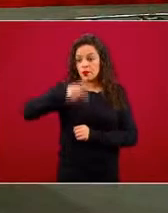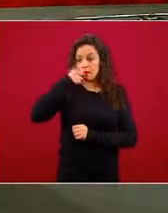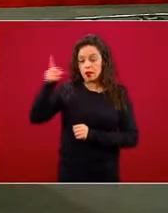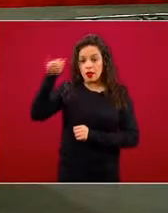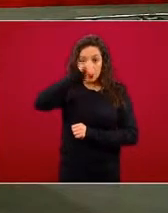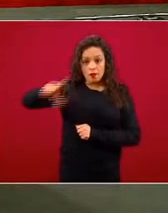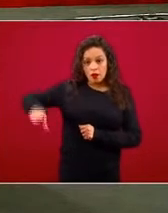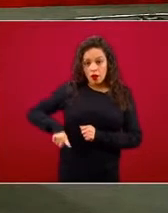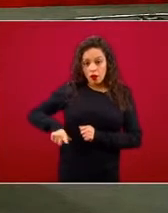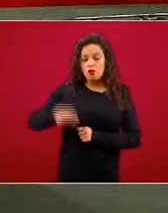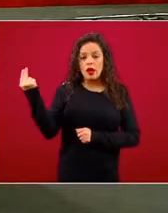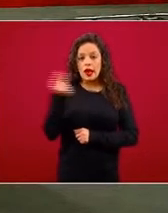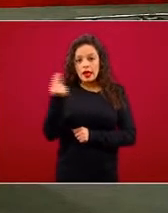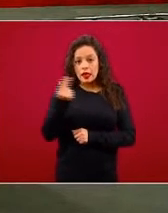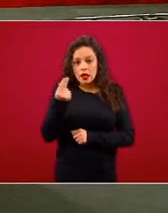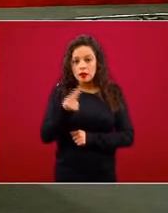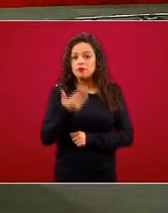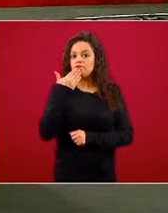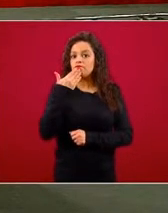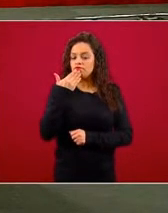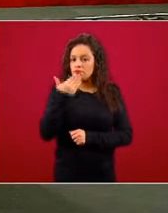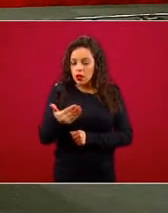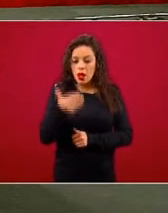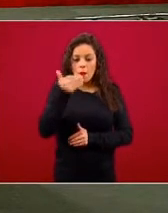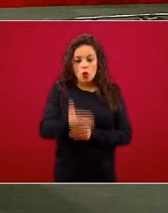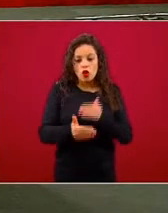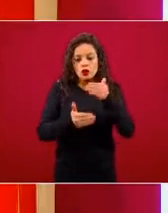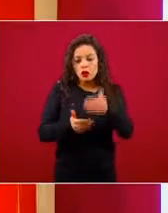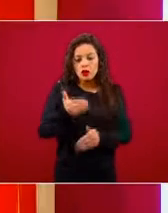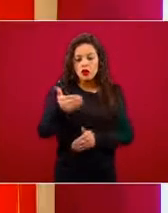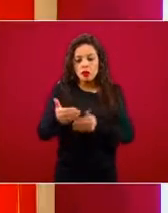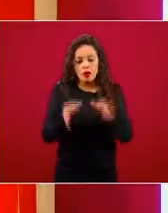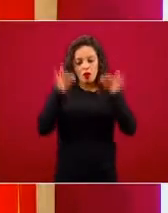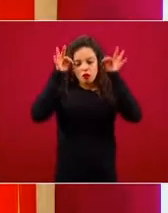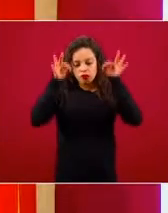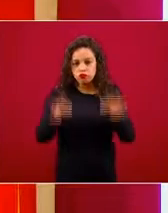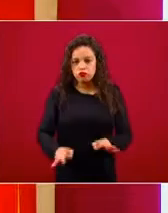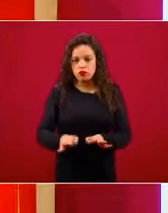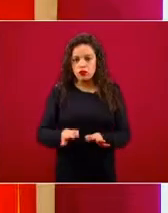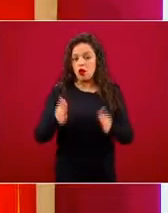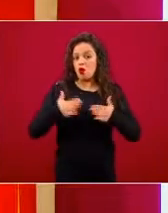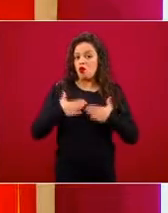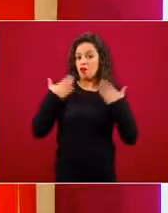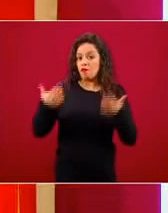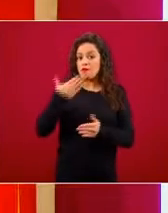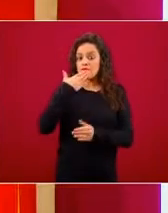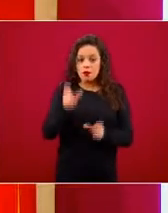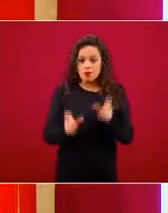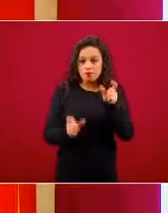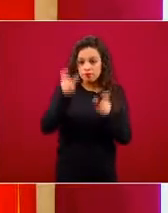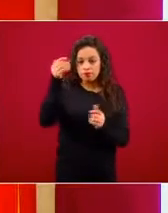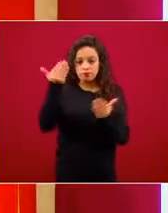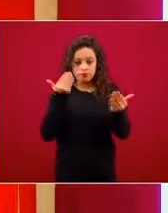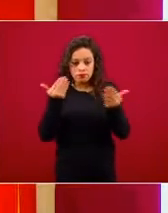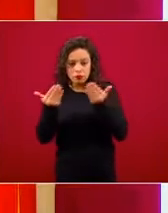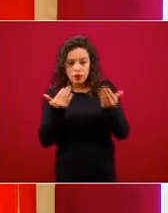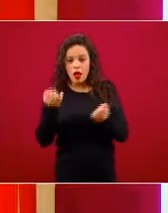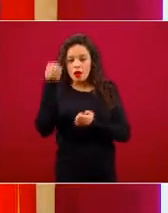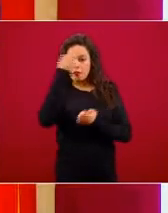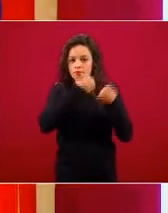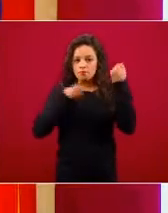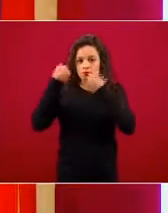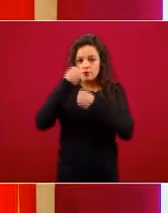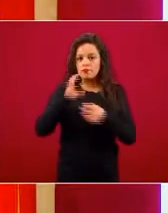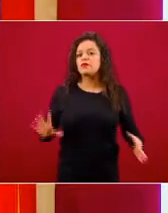order to have trustworthy statistics as well as appropriate analysis so that that can be interpreted